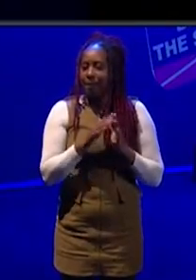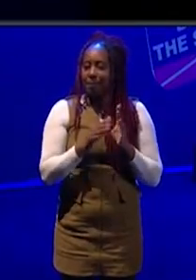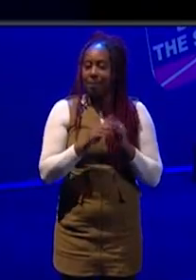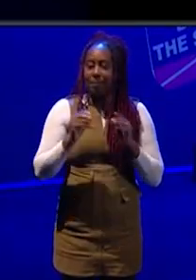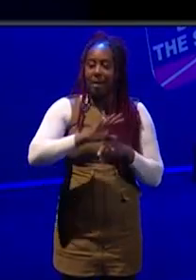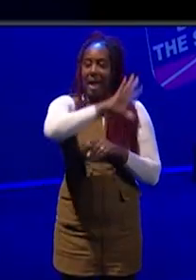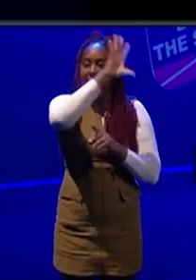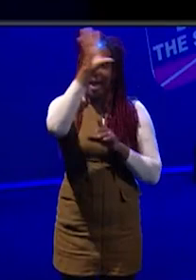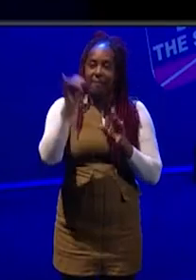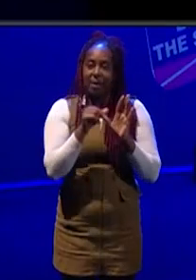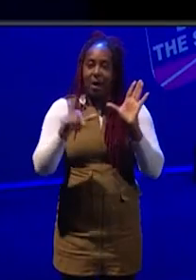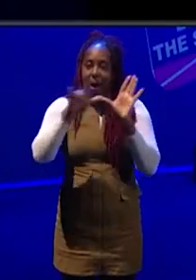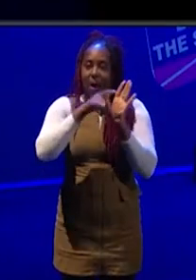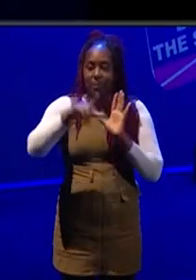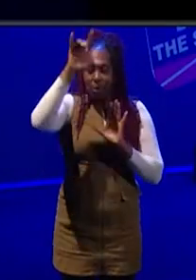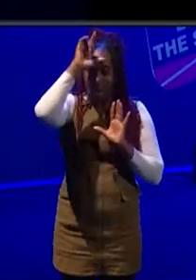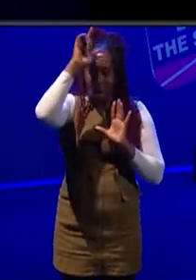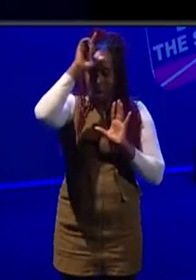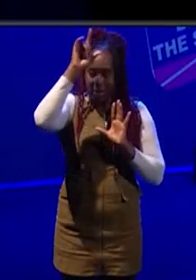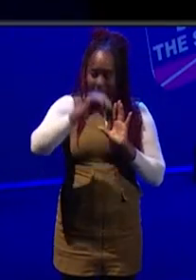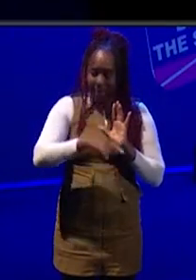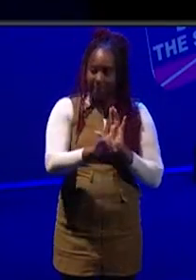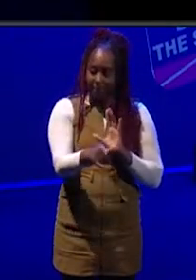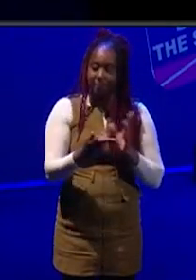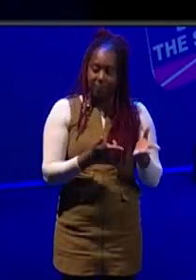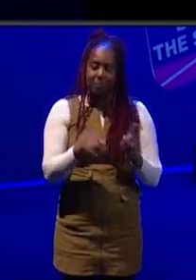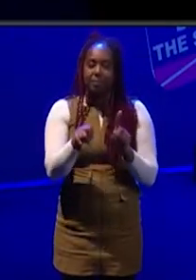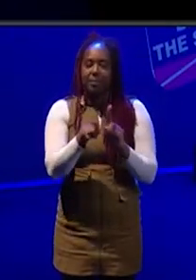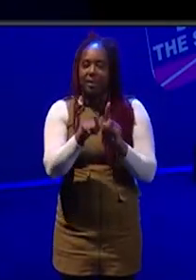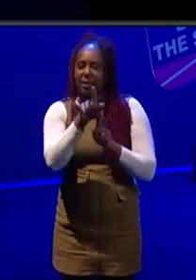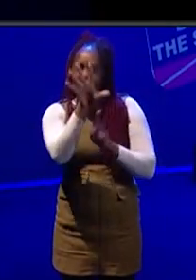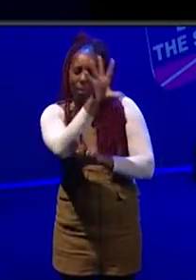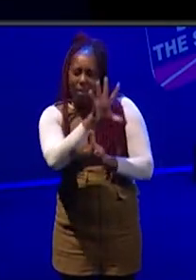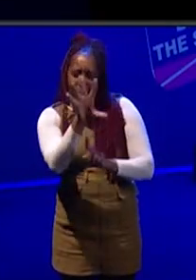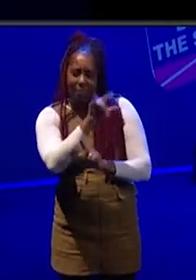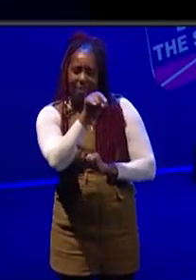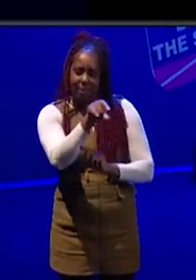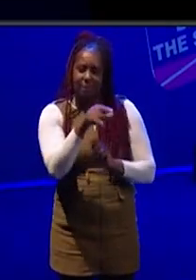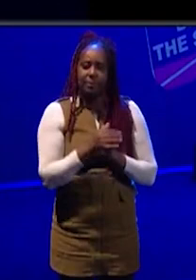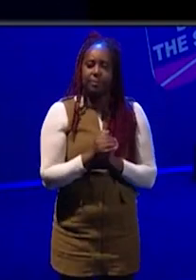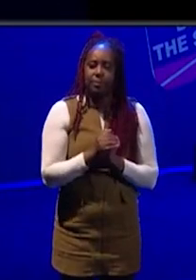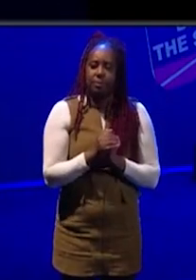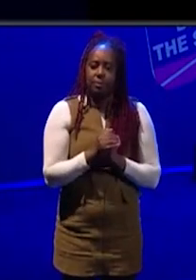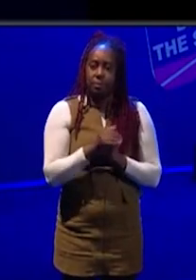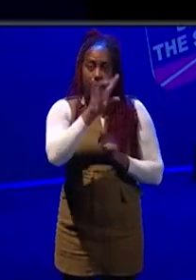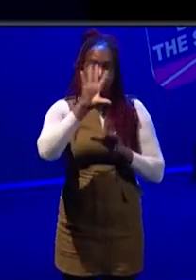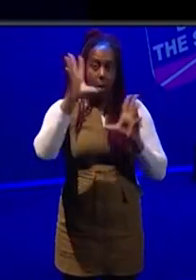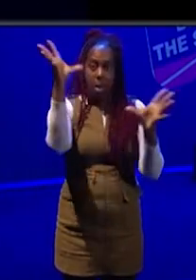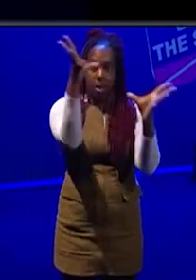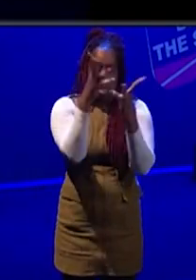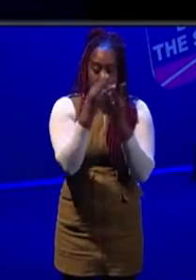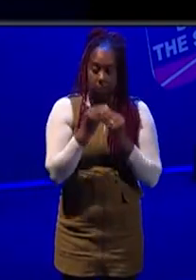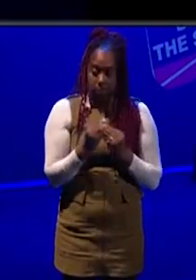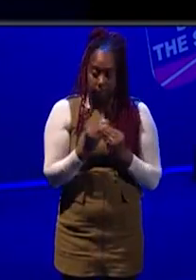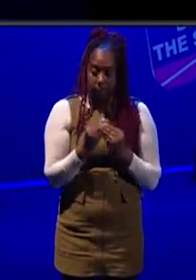up the top to Turkey, Afghanistan and South Sudan. So that's the kind of area we're talking about. And we've come together in the pandemic